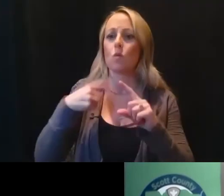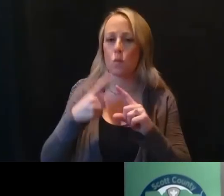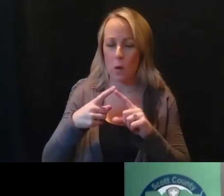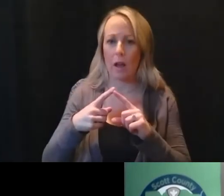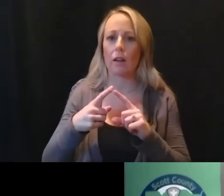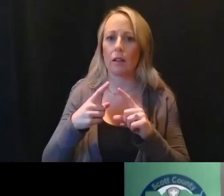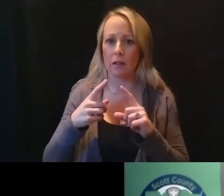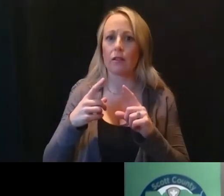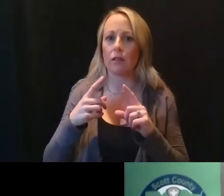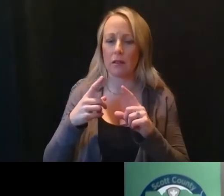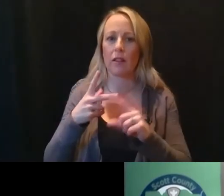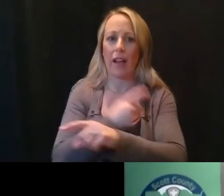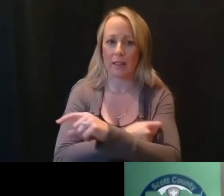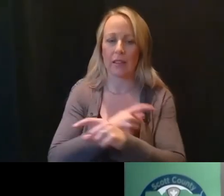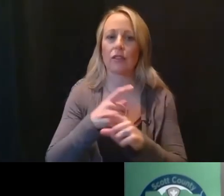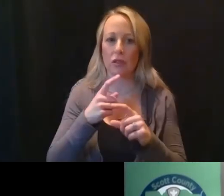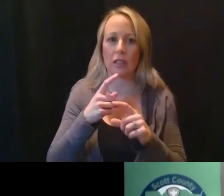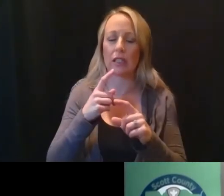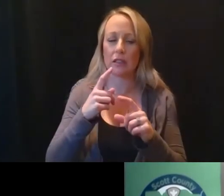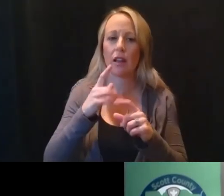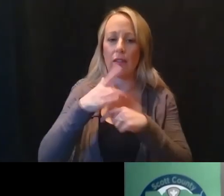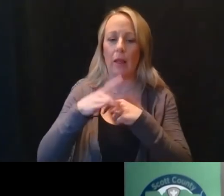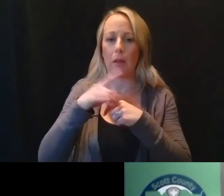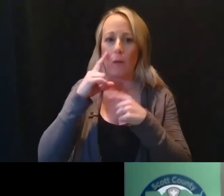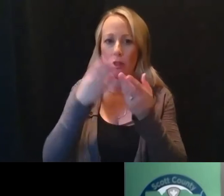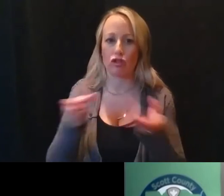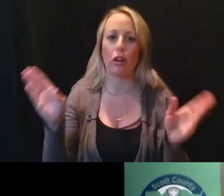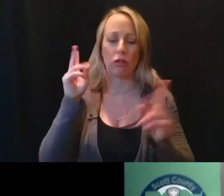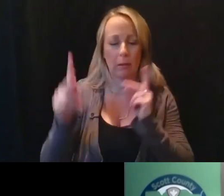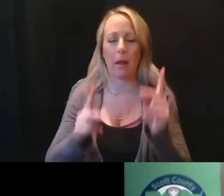have vaccination available for the general public. And it can track